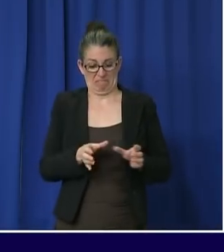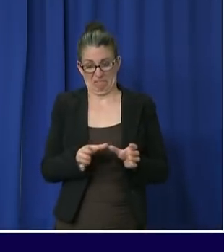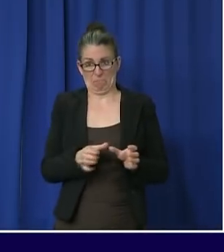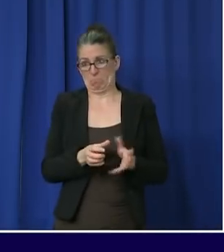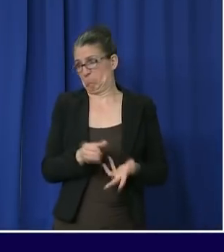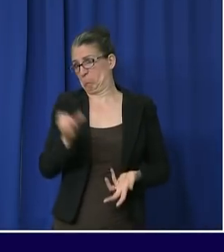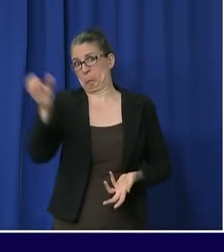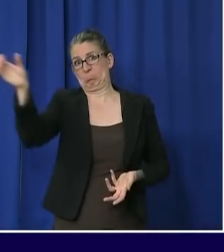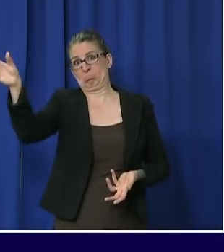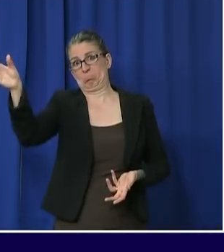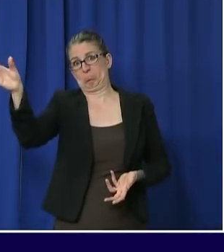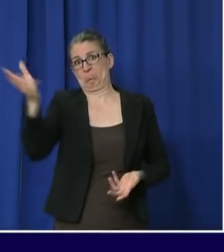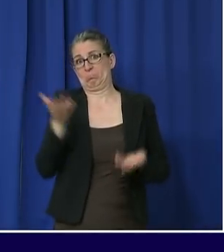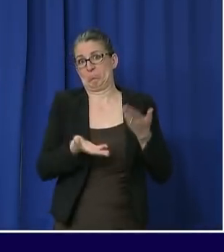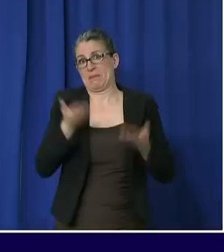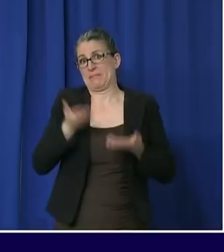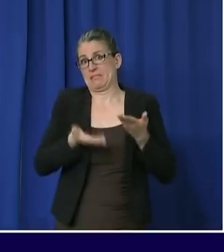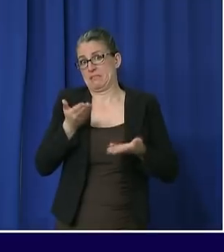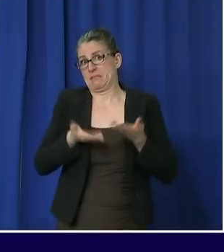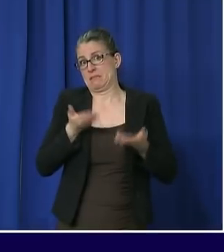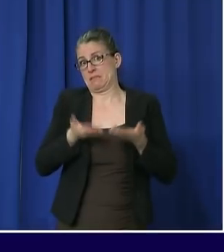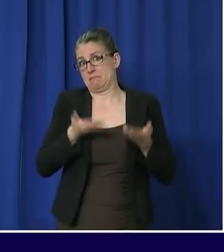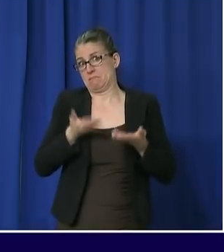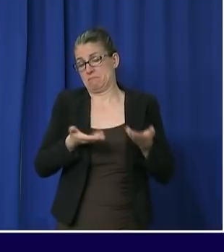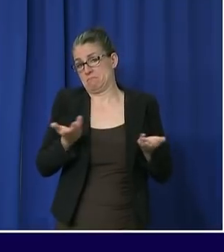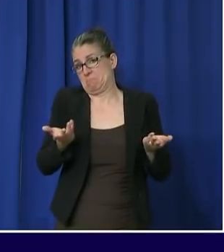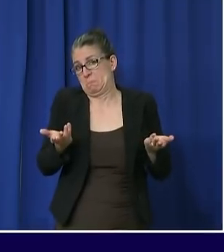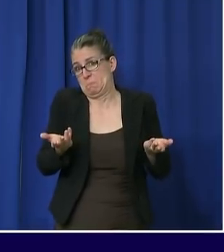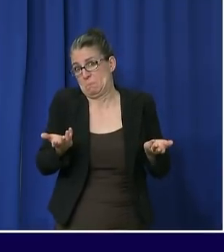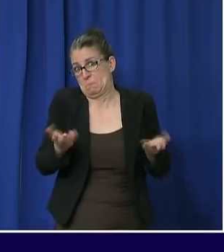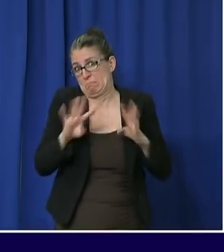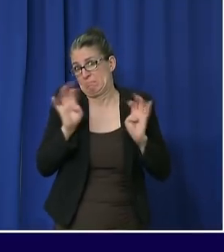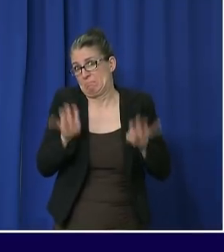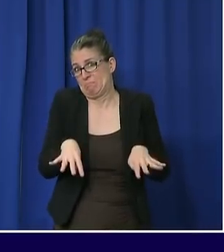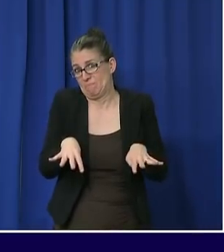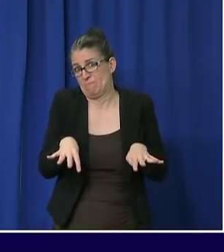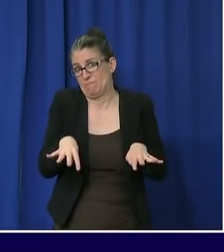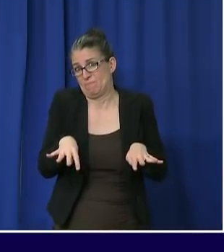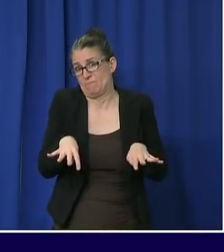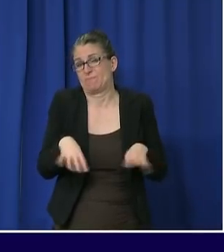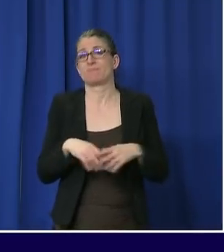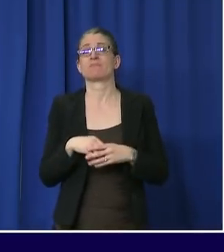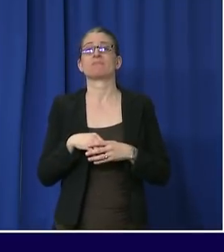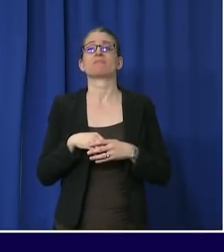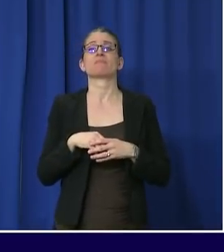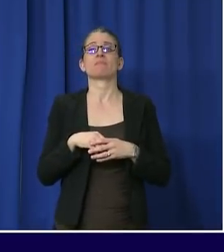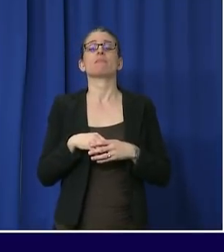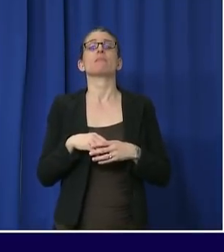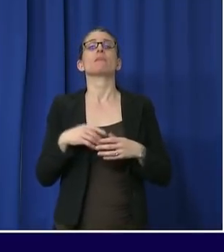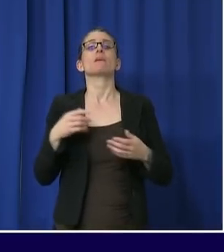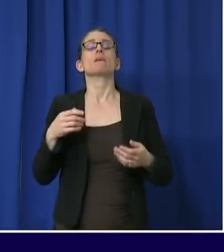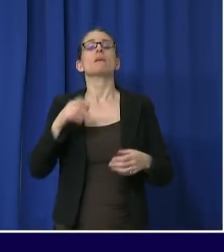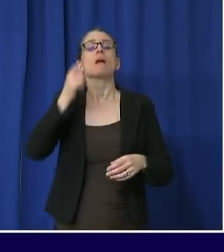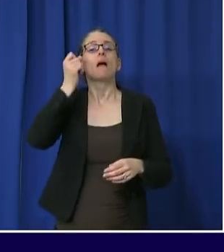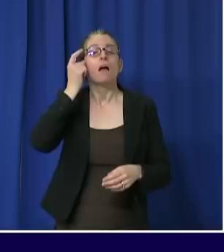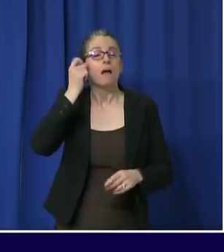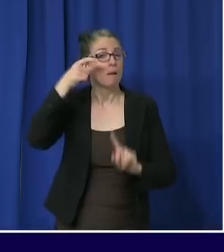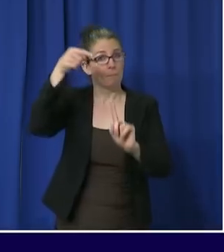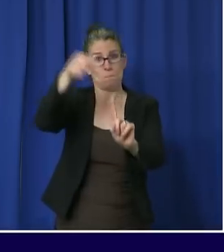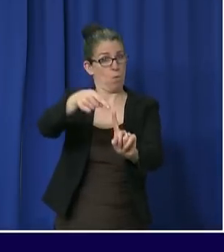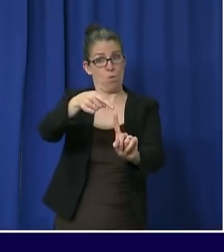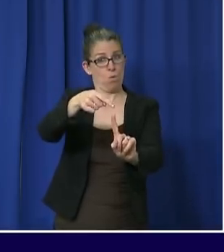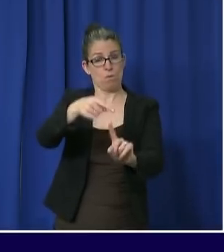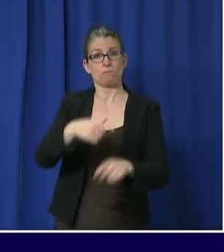much remdesivir. However, our expectation in making this distribution whenever we receive it, and we haven't